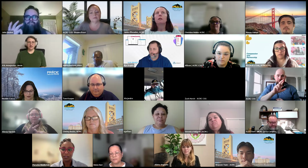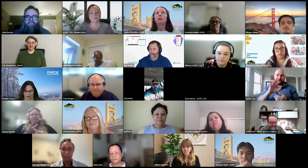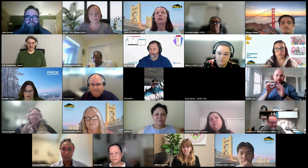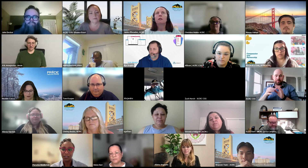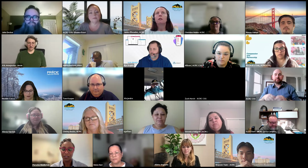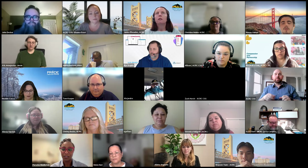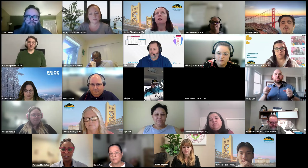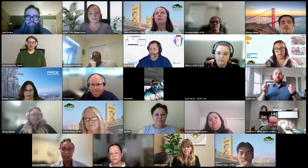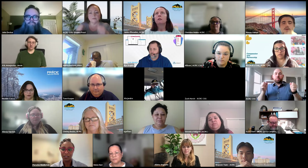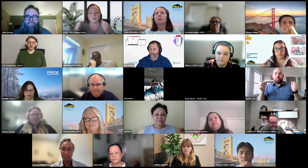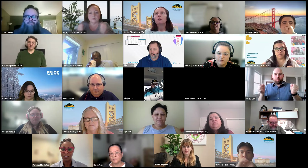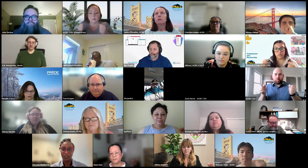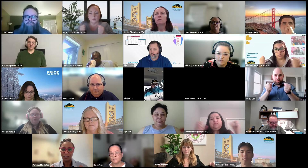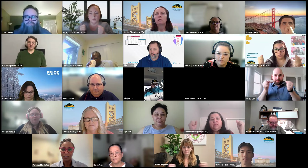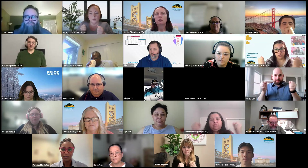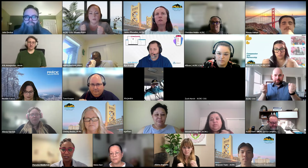So doing it together,